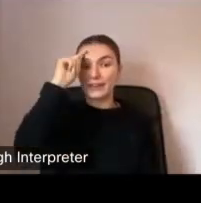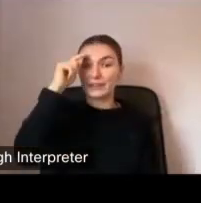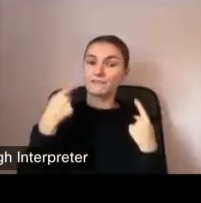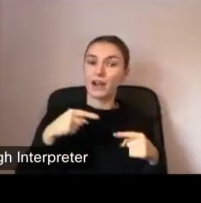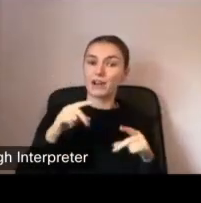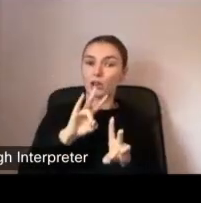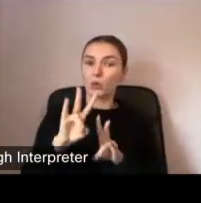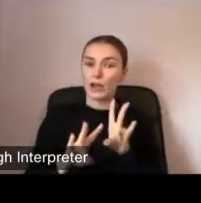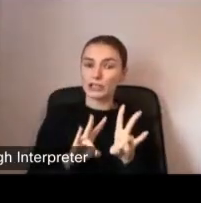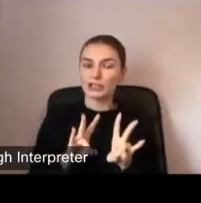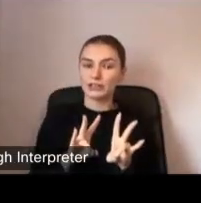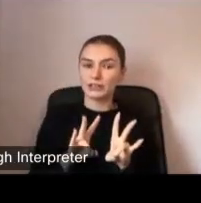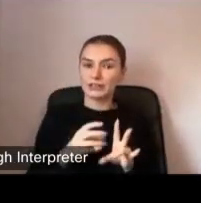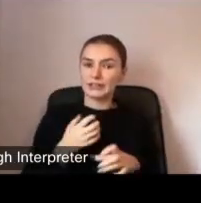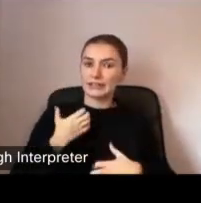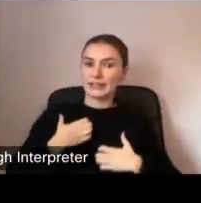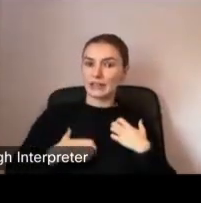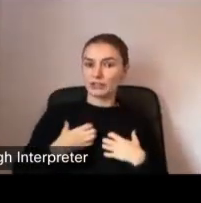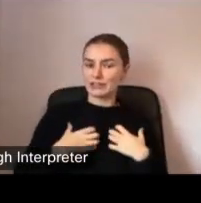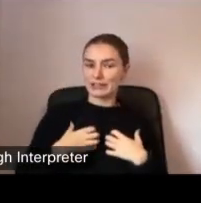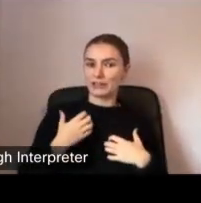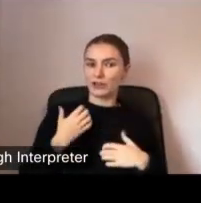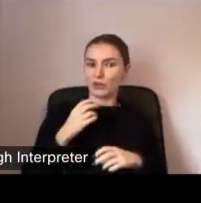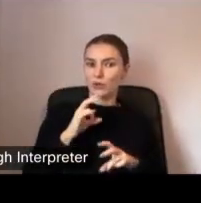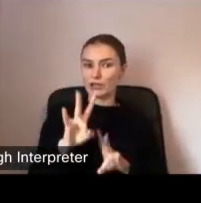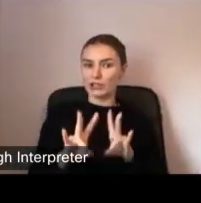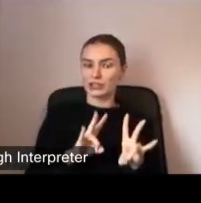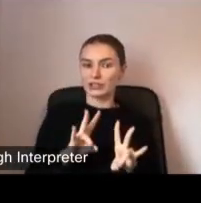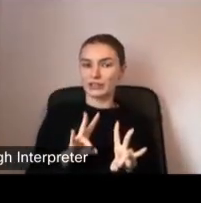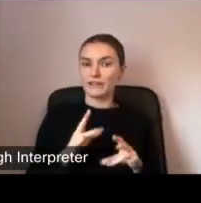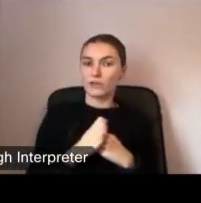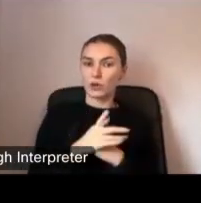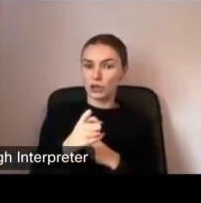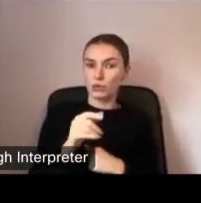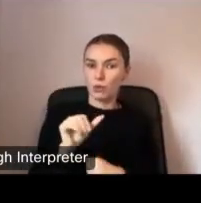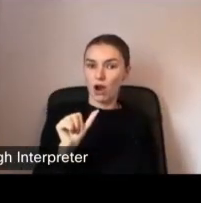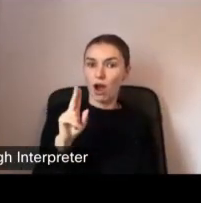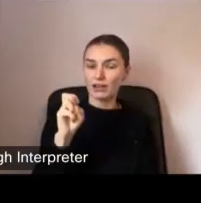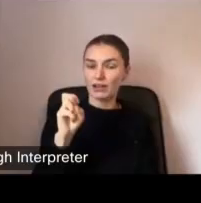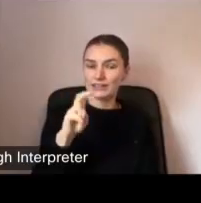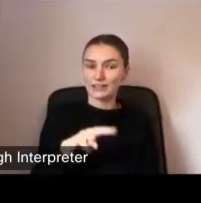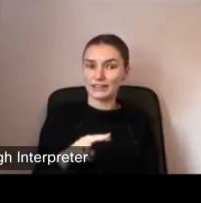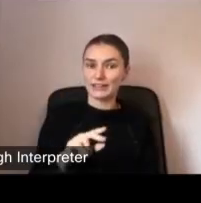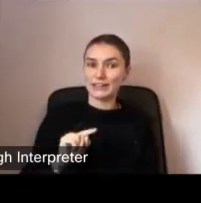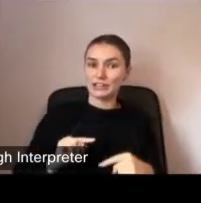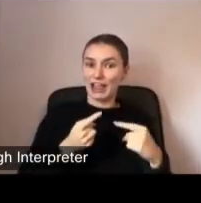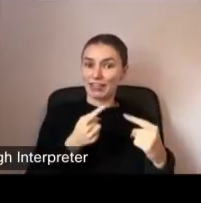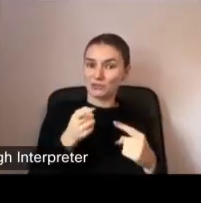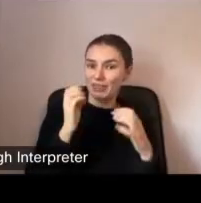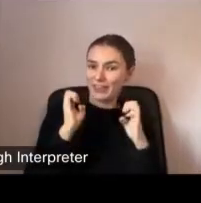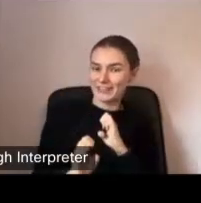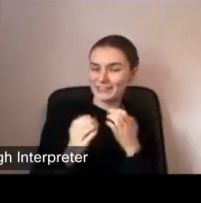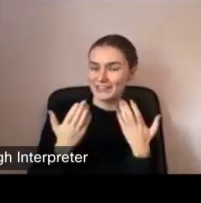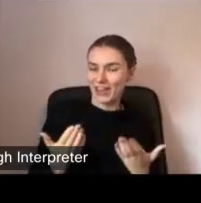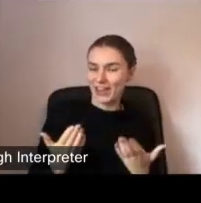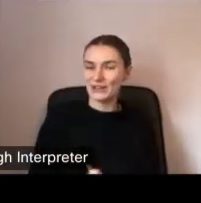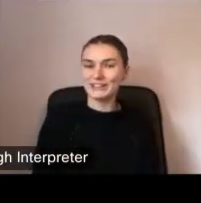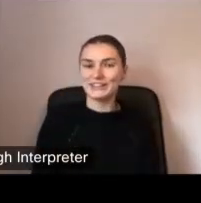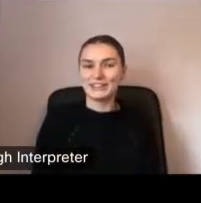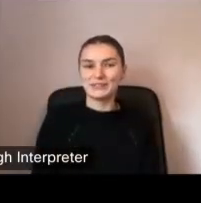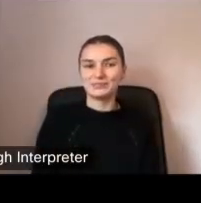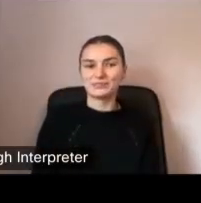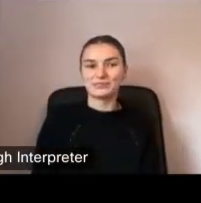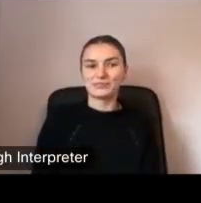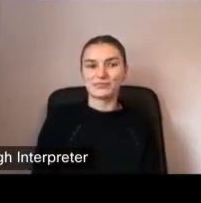that's also an interesting, colourful question for you, Austin, to challenge you at the end now.